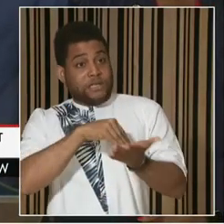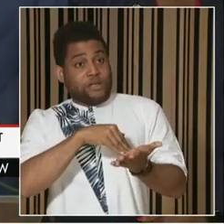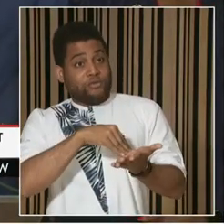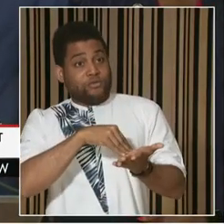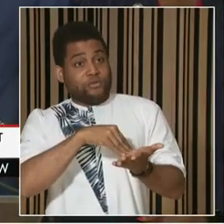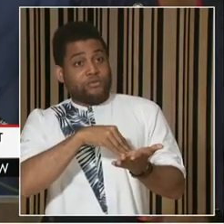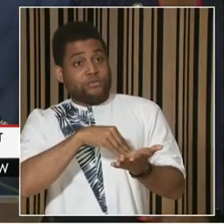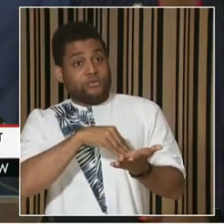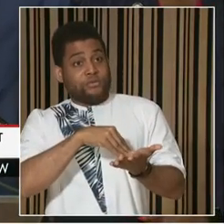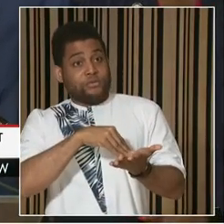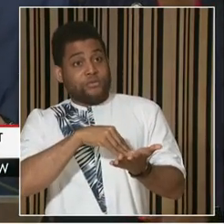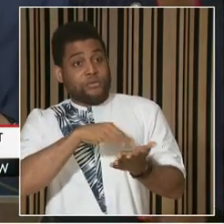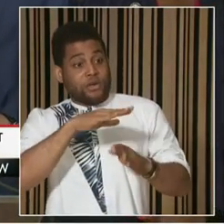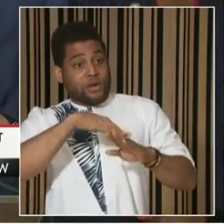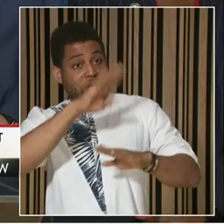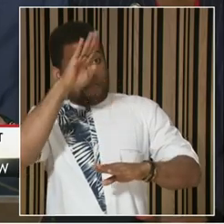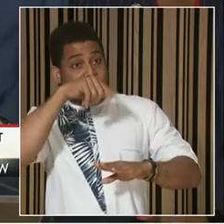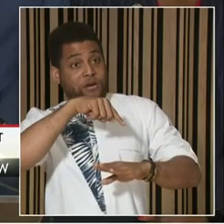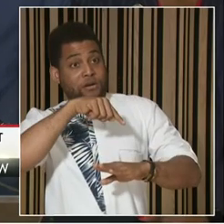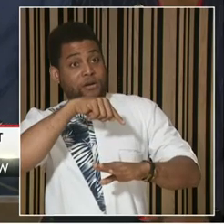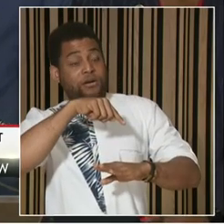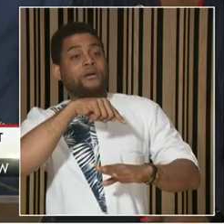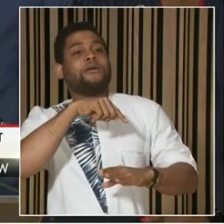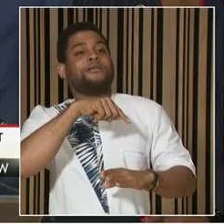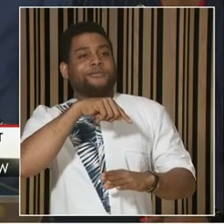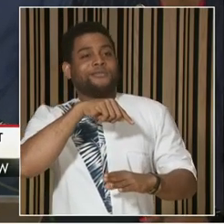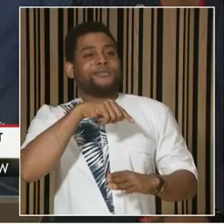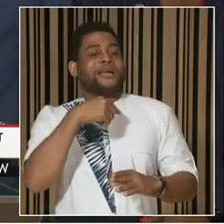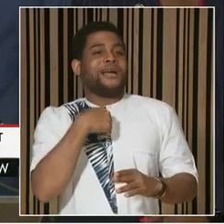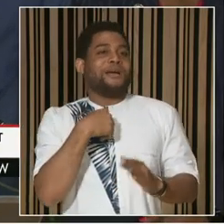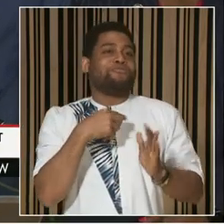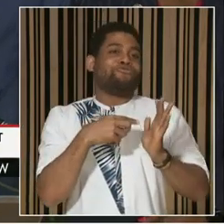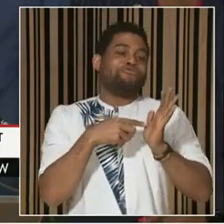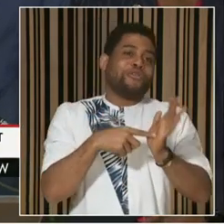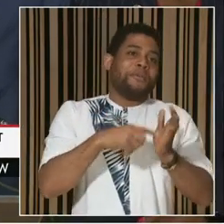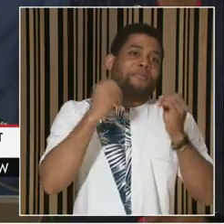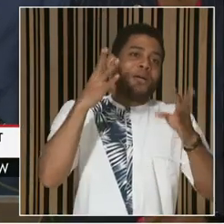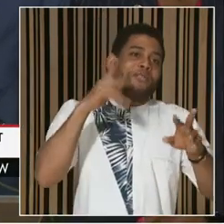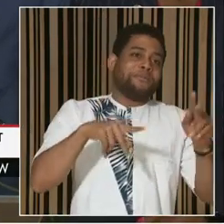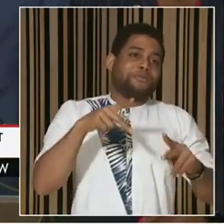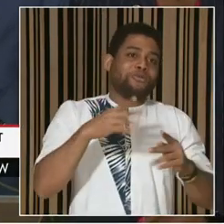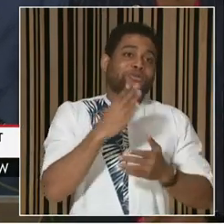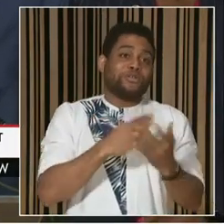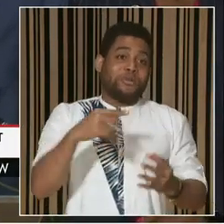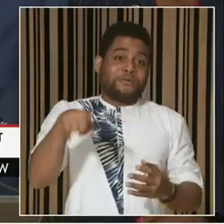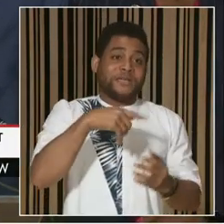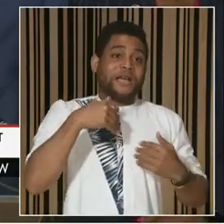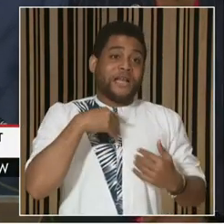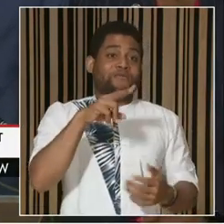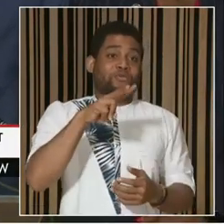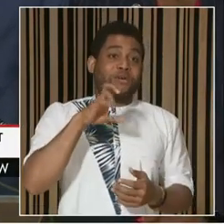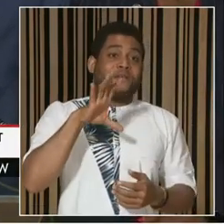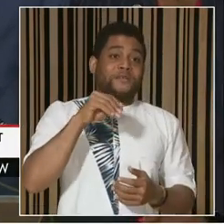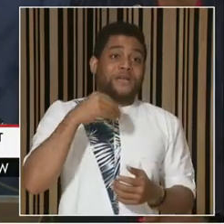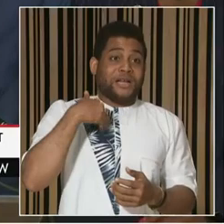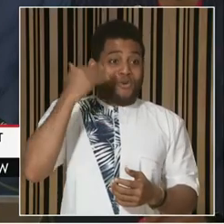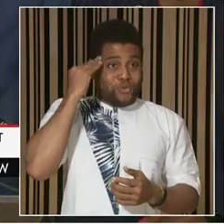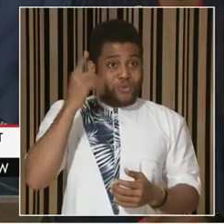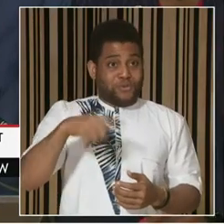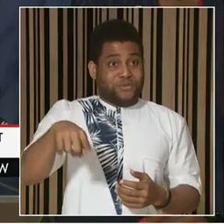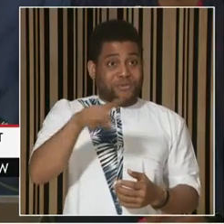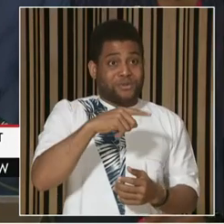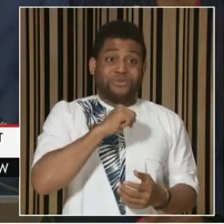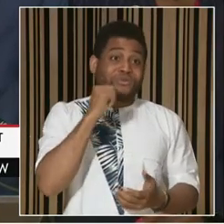there are a lot of people that I represent across the city that have incomes, household incomes of 250. And they're not